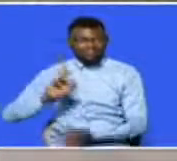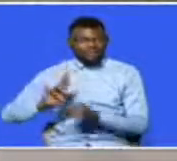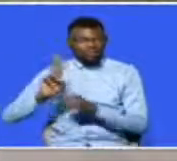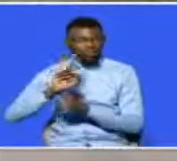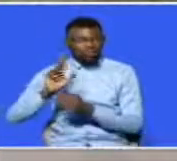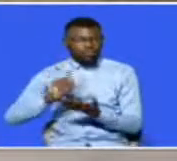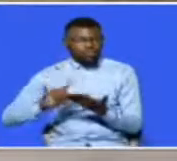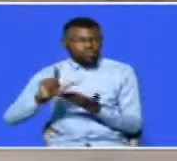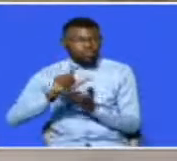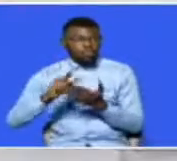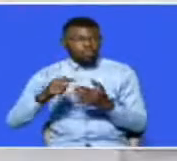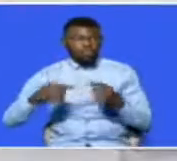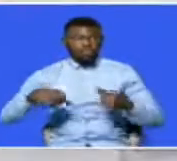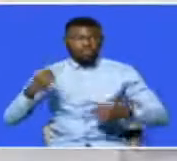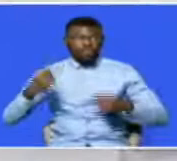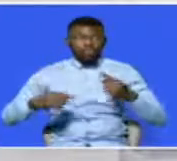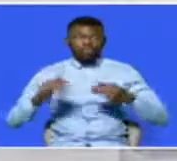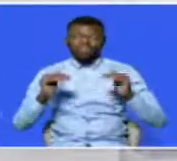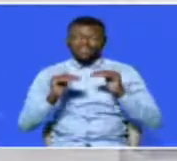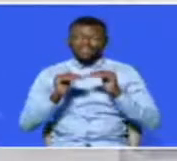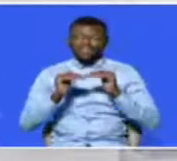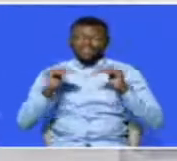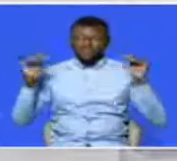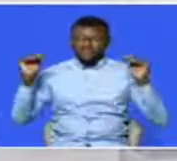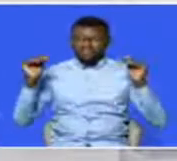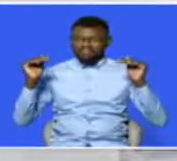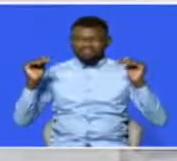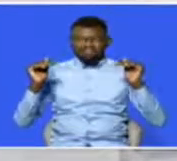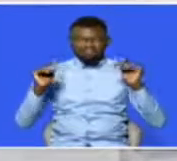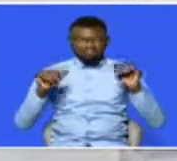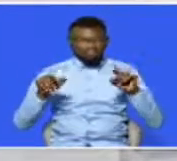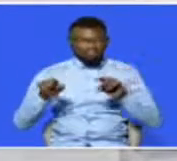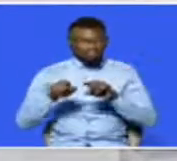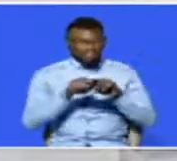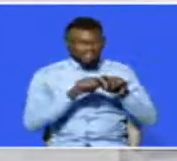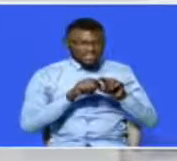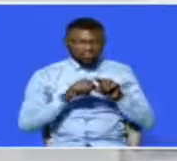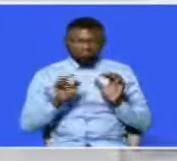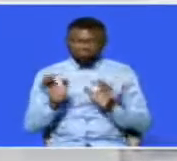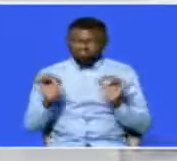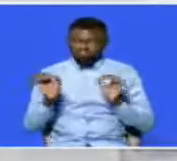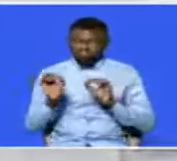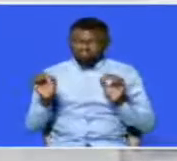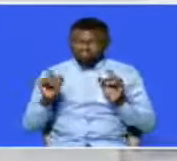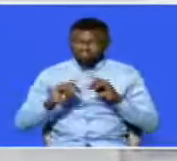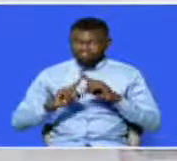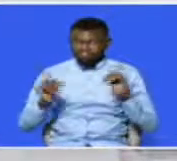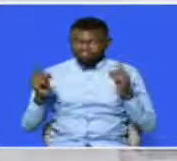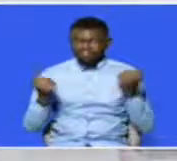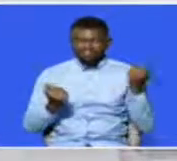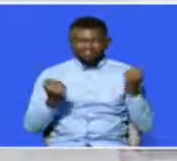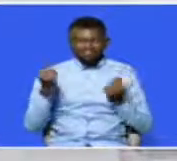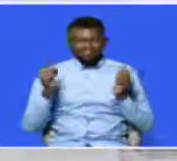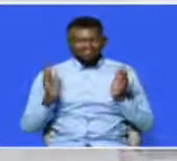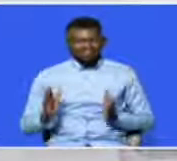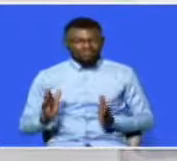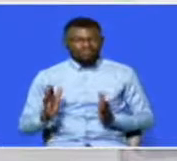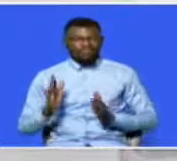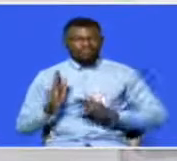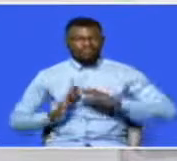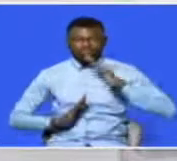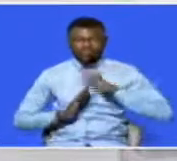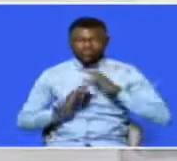so competition level haikuangi vile the same. Lakini ukipatia dereva wetu, maybe the top